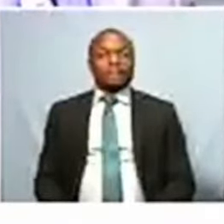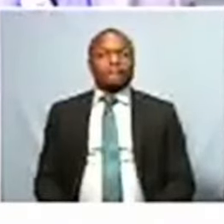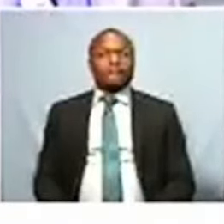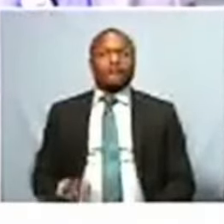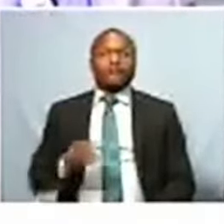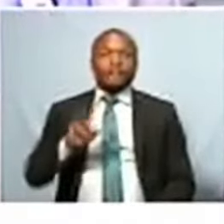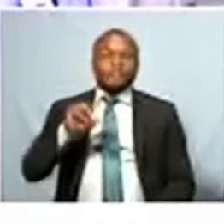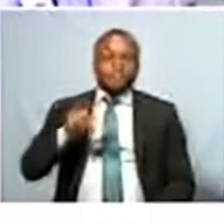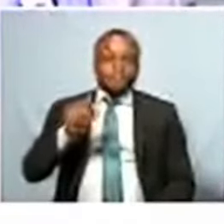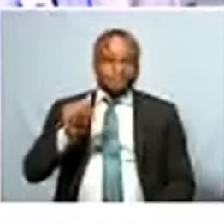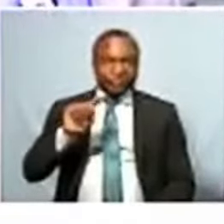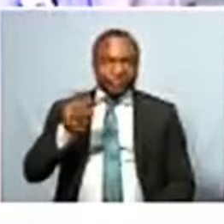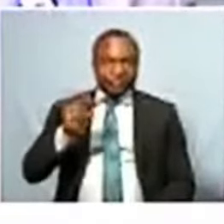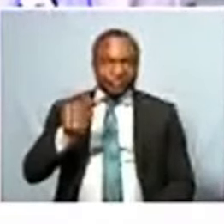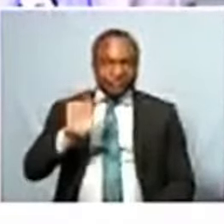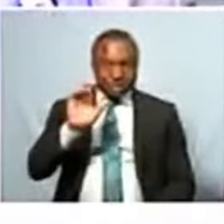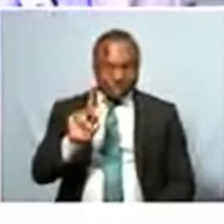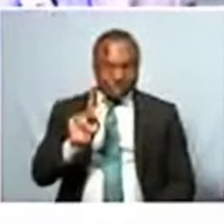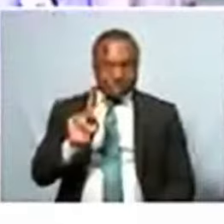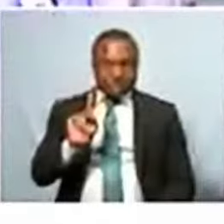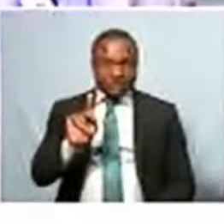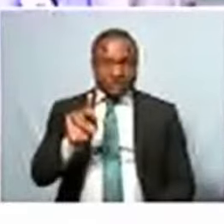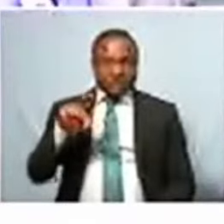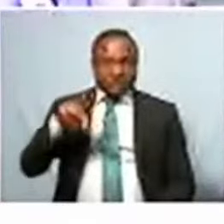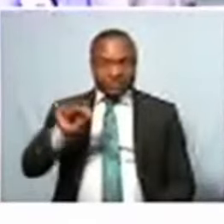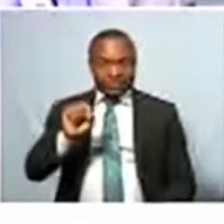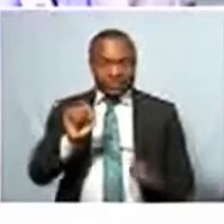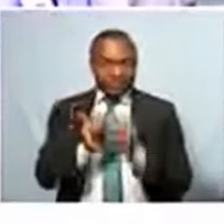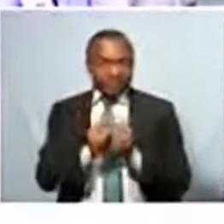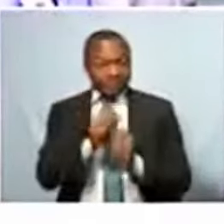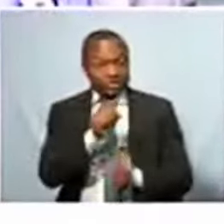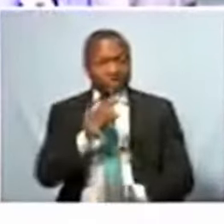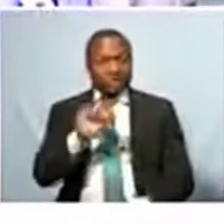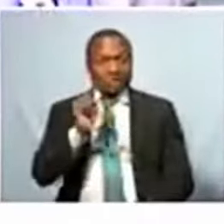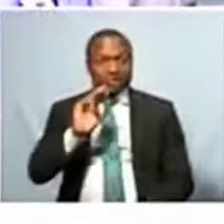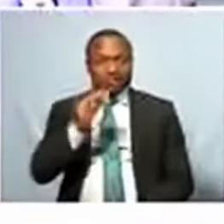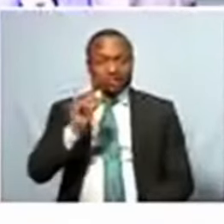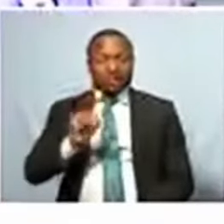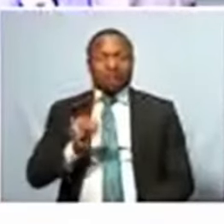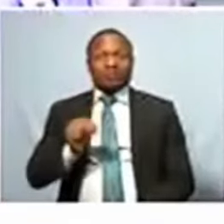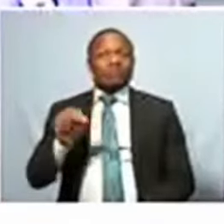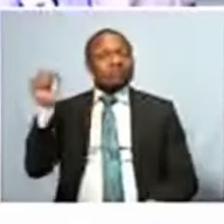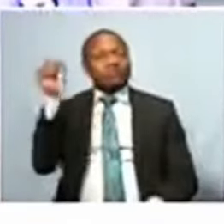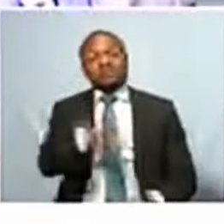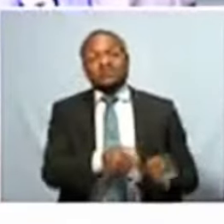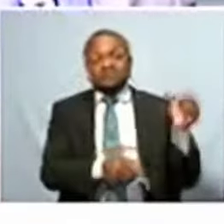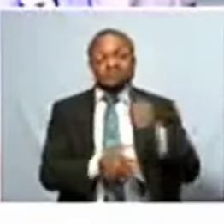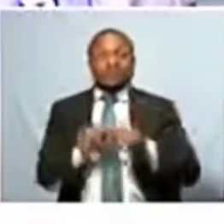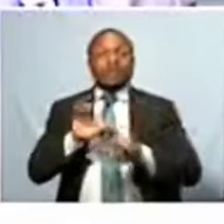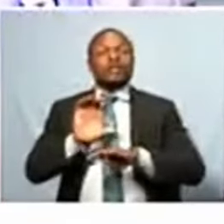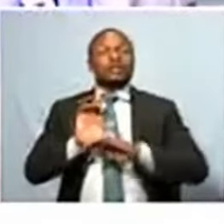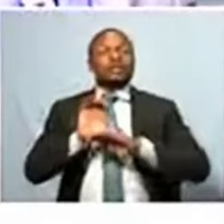Muchereka, PS, and Mubanga here were beaten in Chilubi